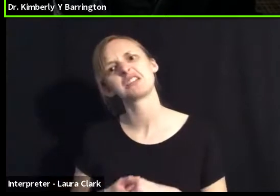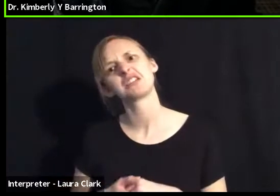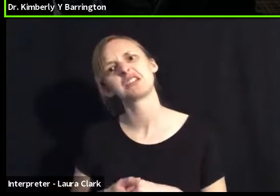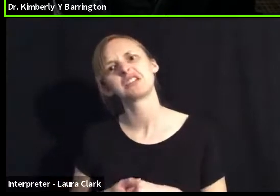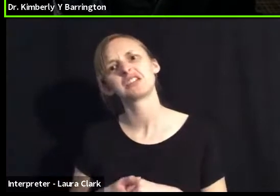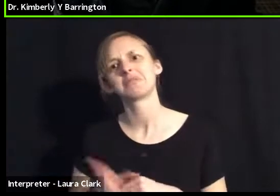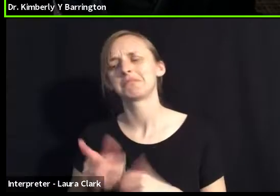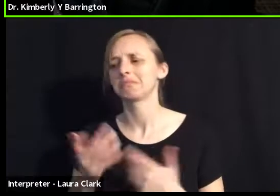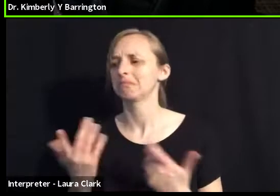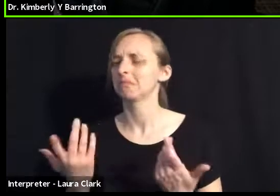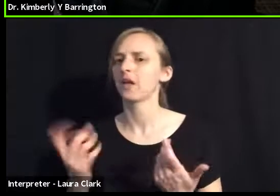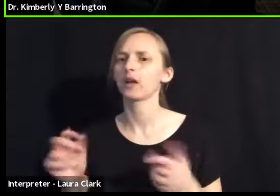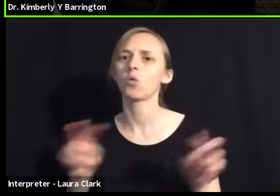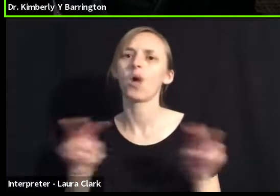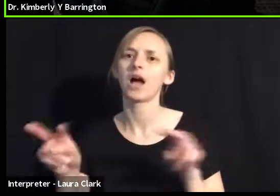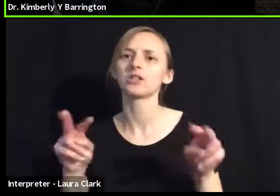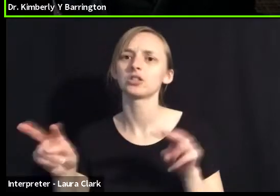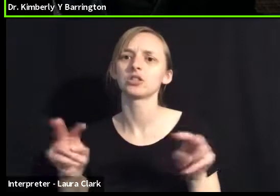it on,